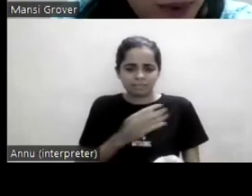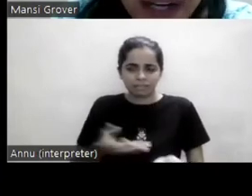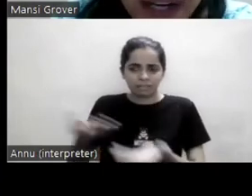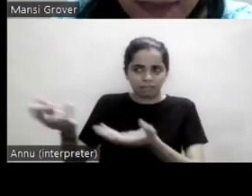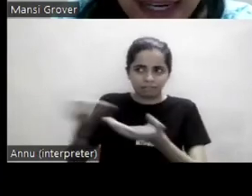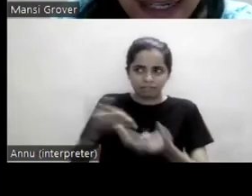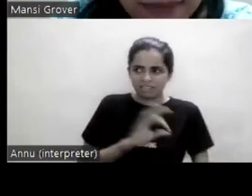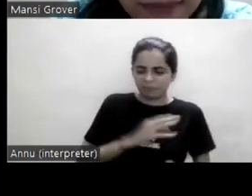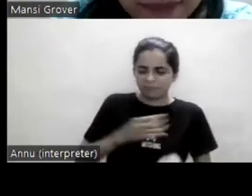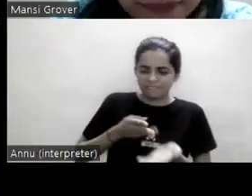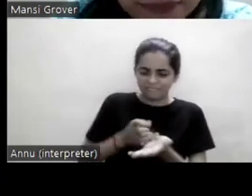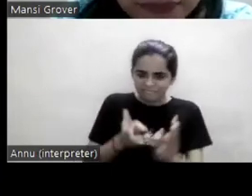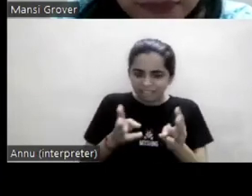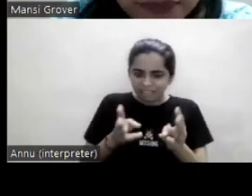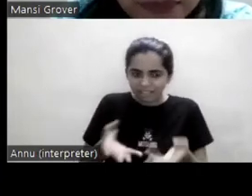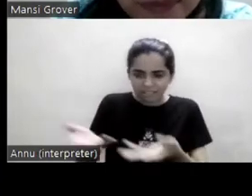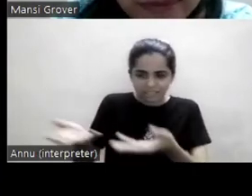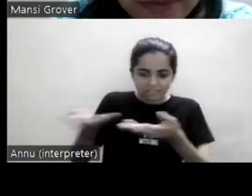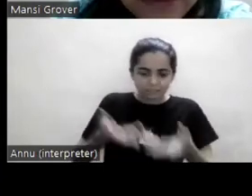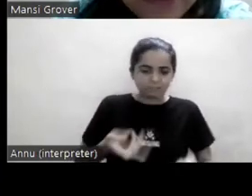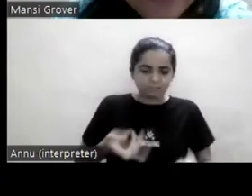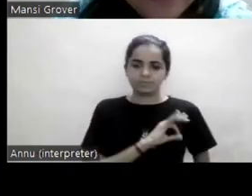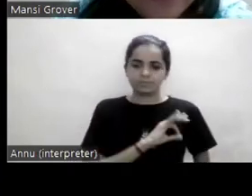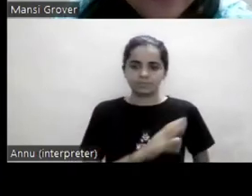I'll just play it.